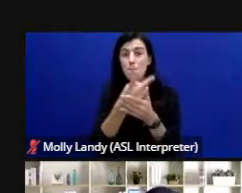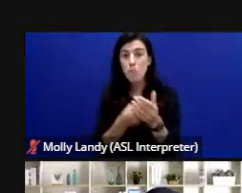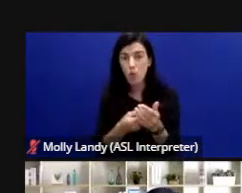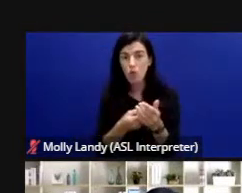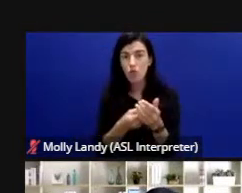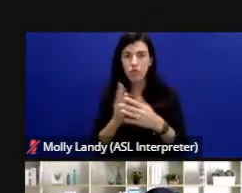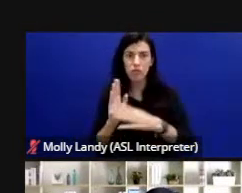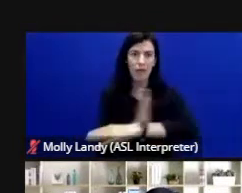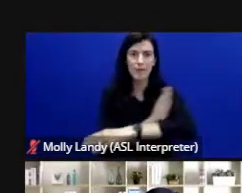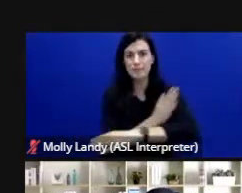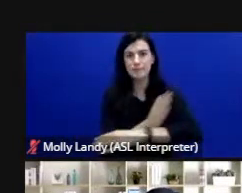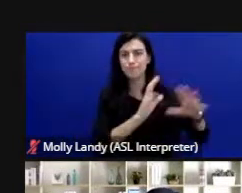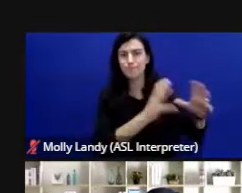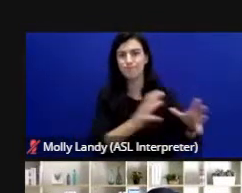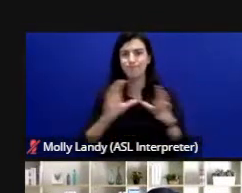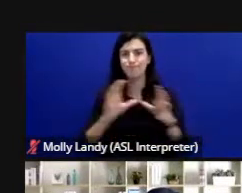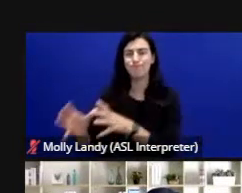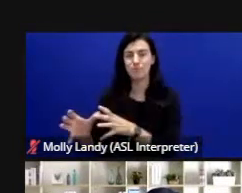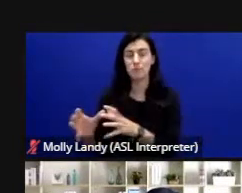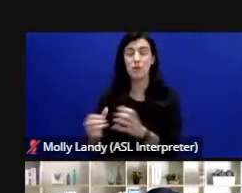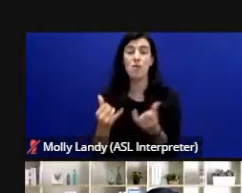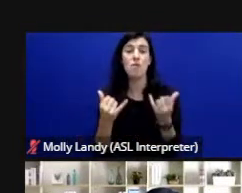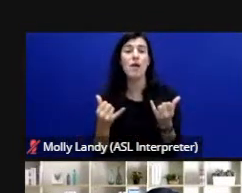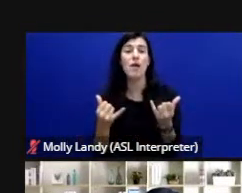There's a lot of people afraid right now.